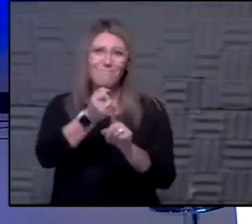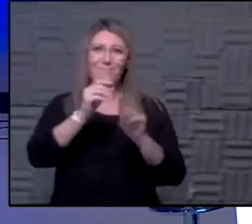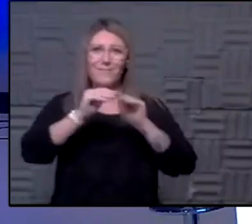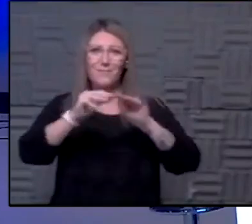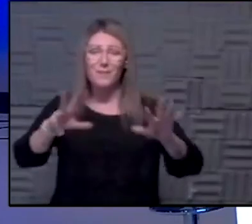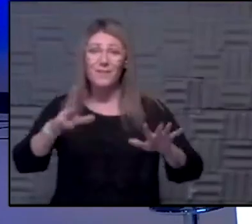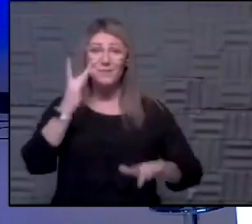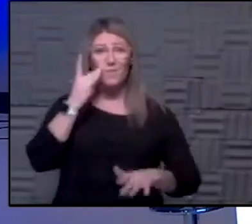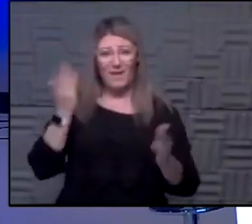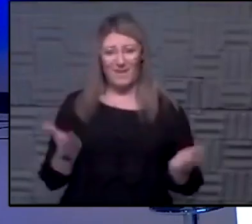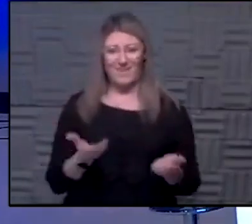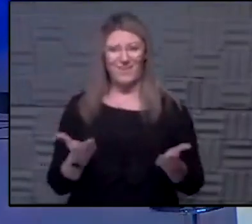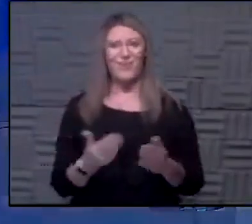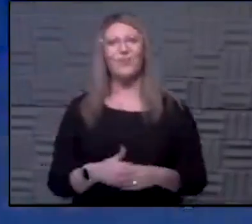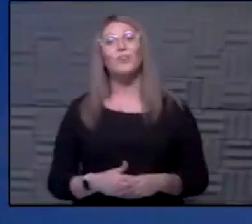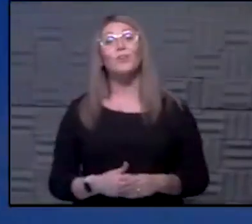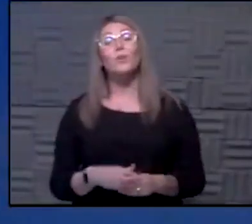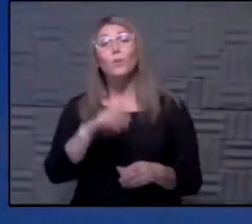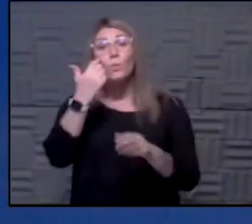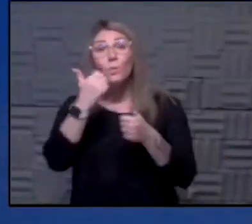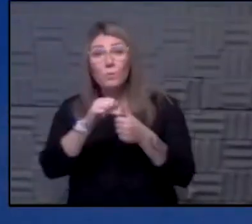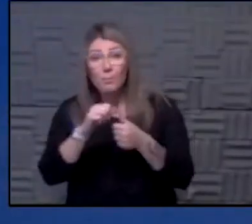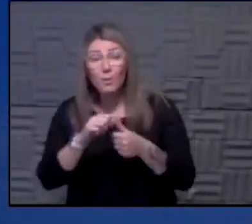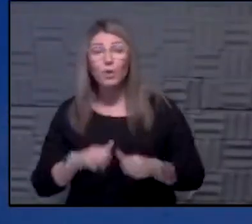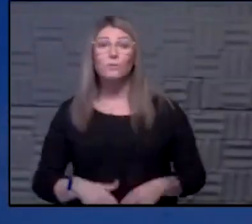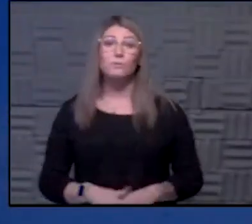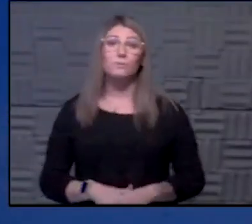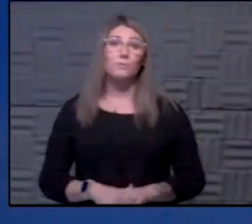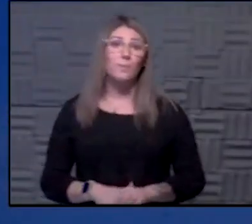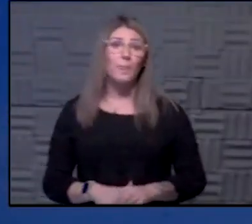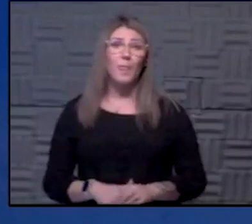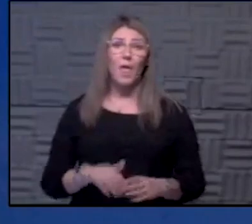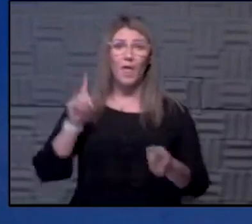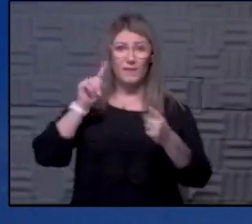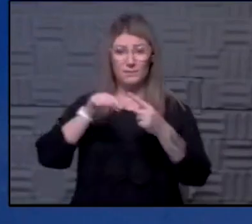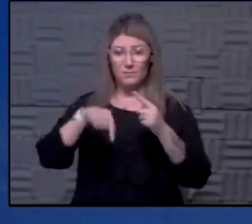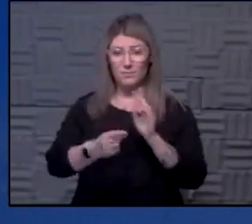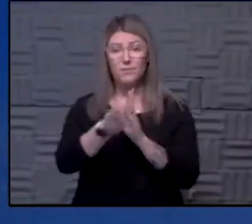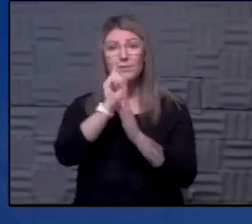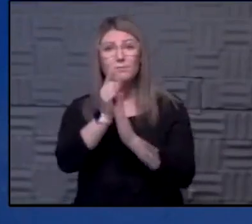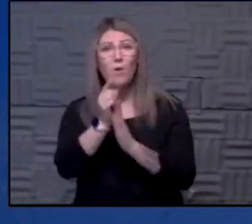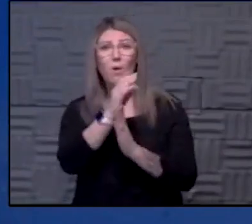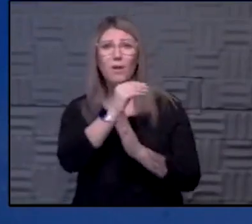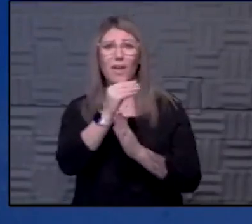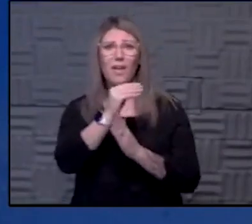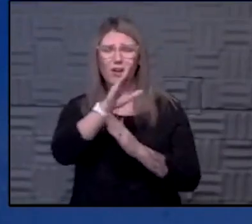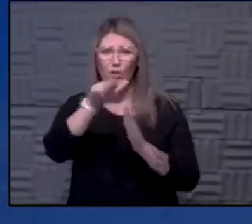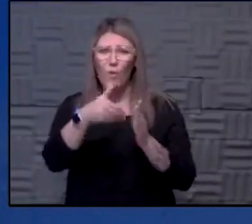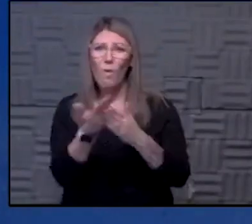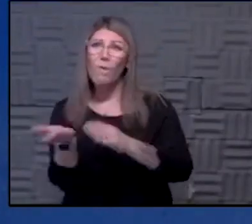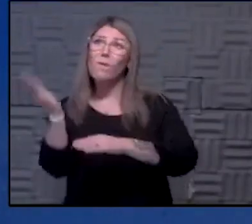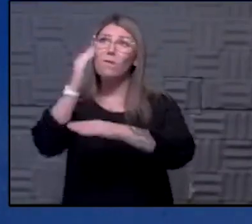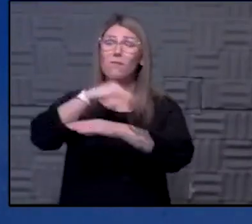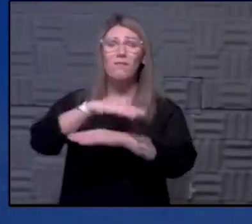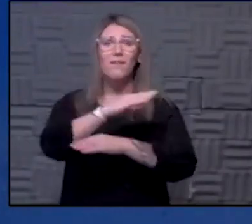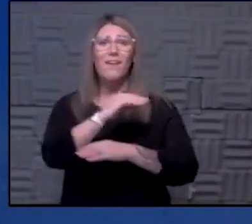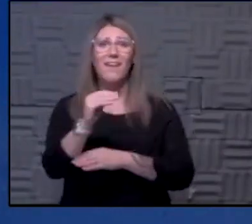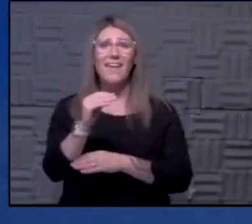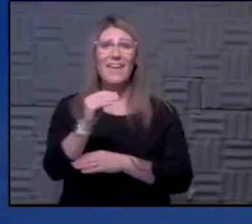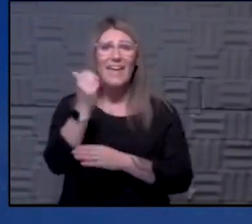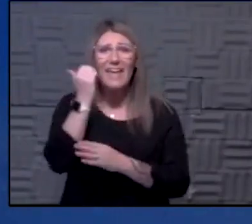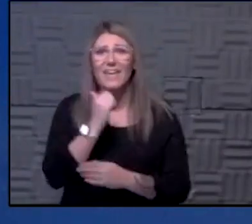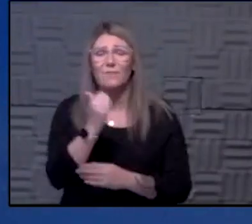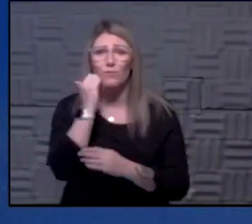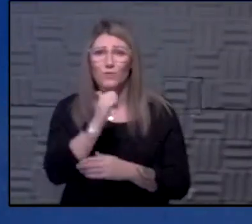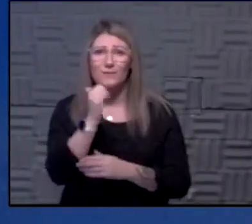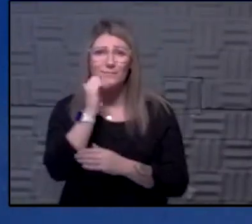And remember that up until this moment and throughout all the day long and even into every day